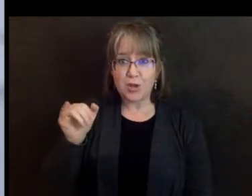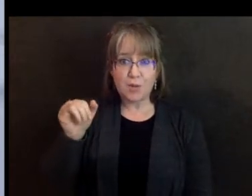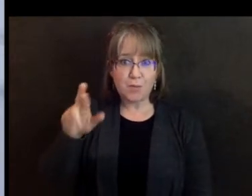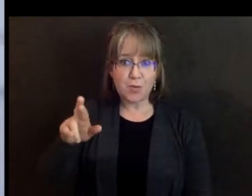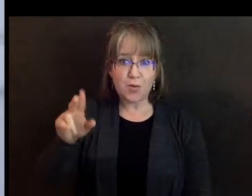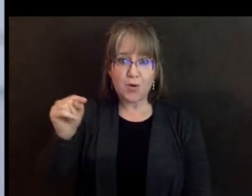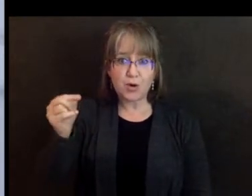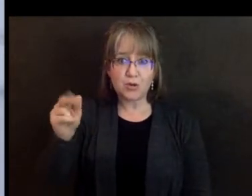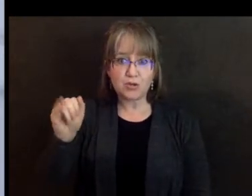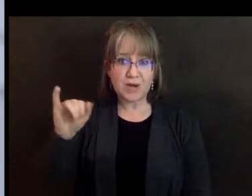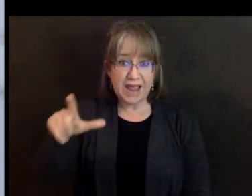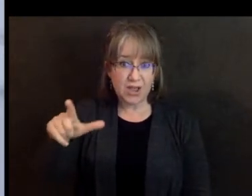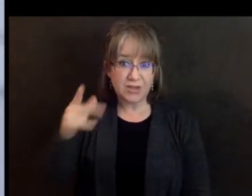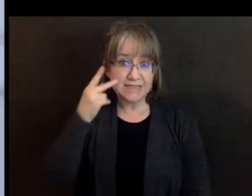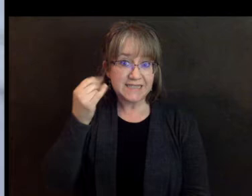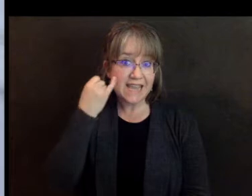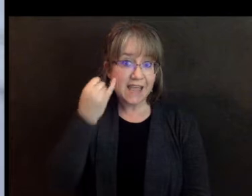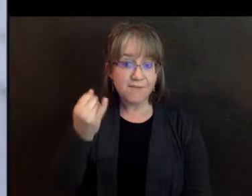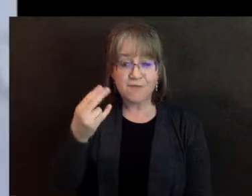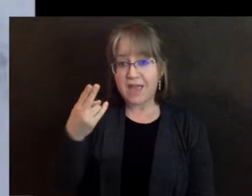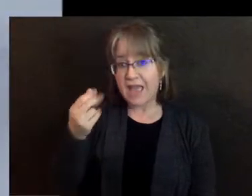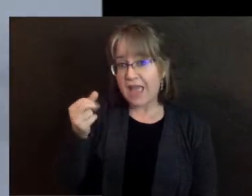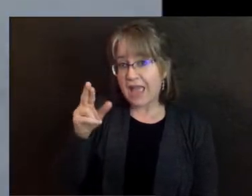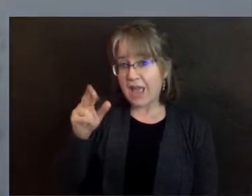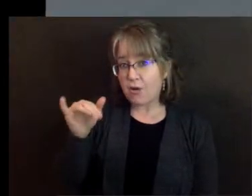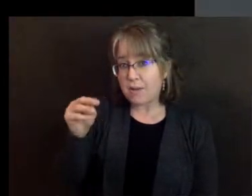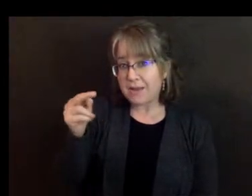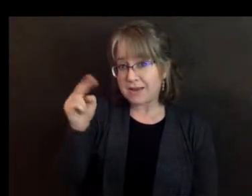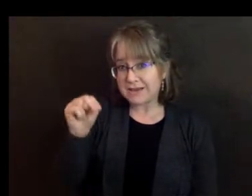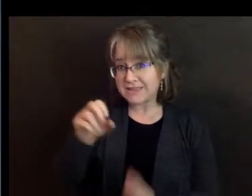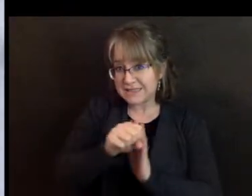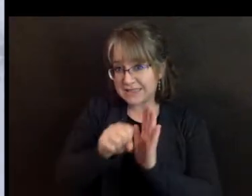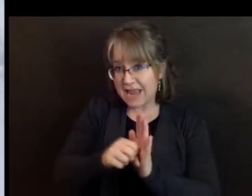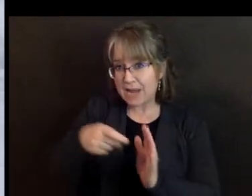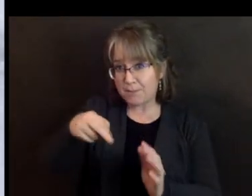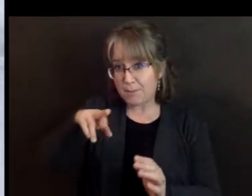for bald eagles. So, you ready for an adventure? Let's go!